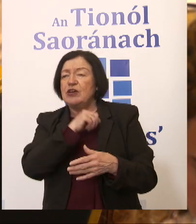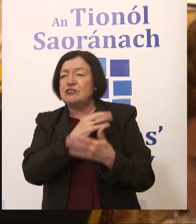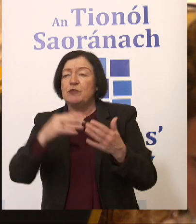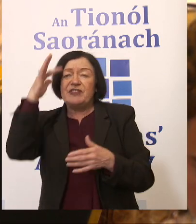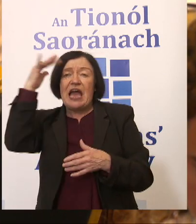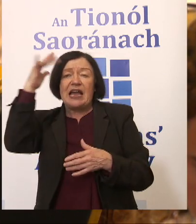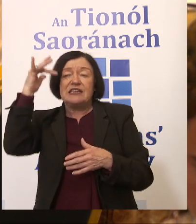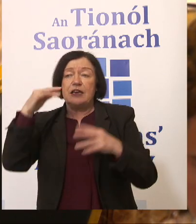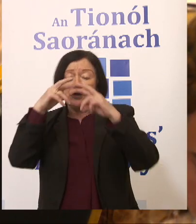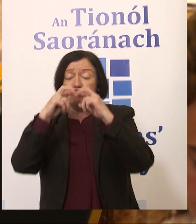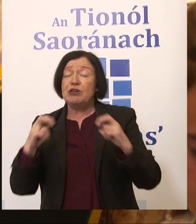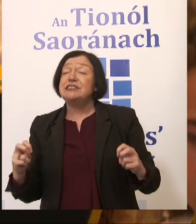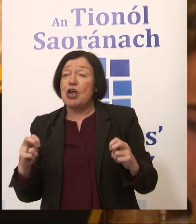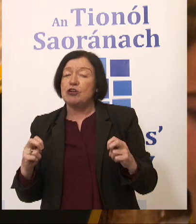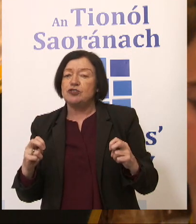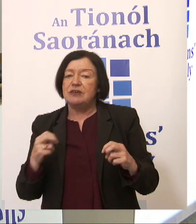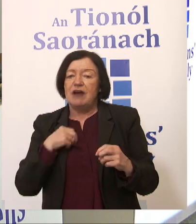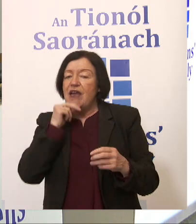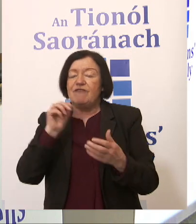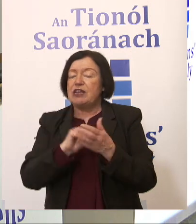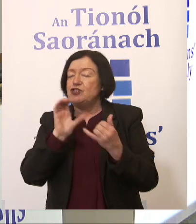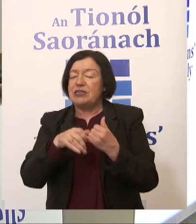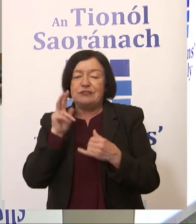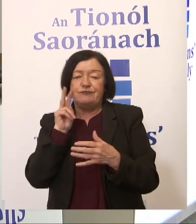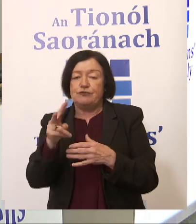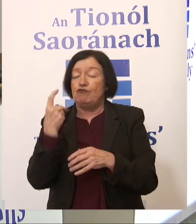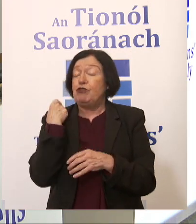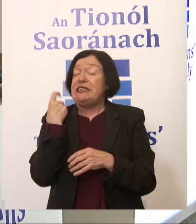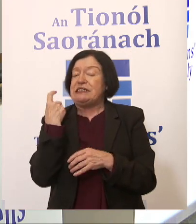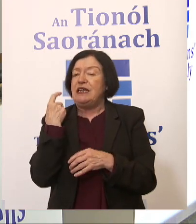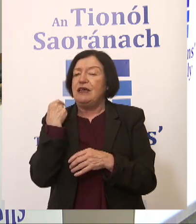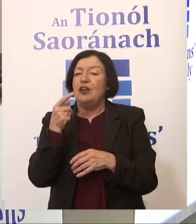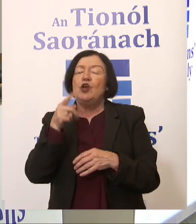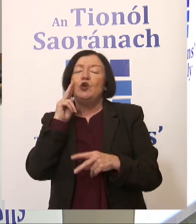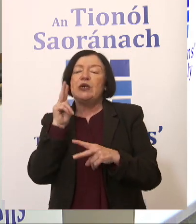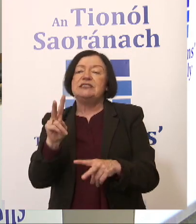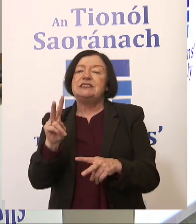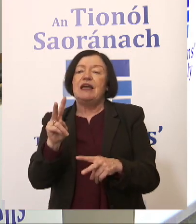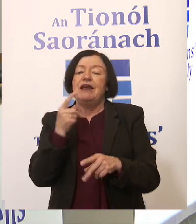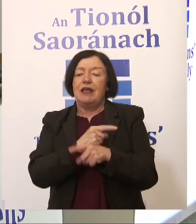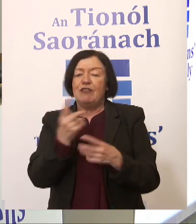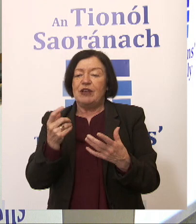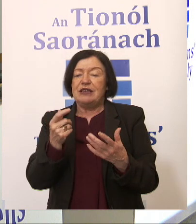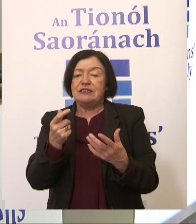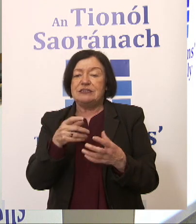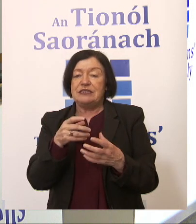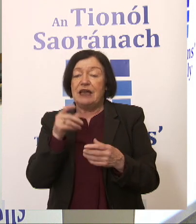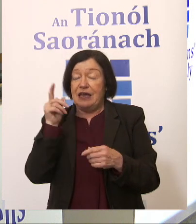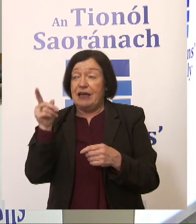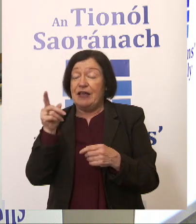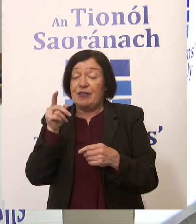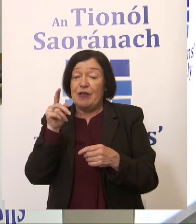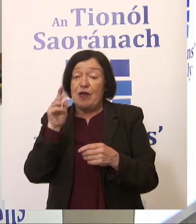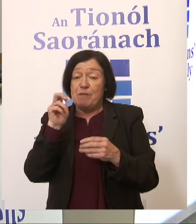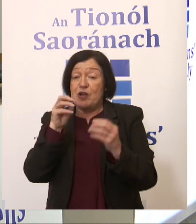academic research, which I happened to have an opportunity to look at recently, you can see that there is a tension, and Bertie referred to it earlier, and